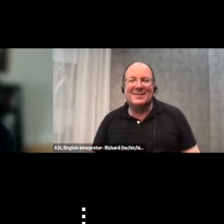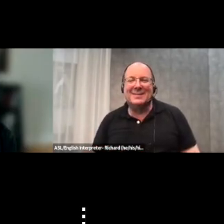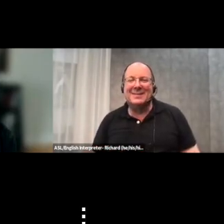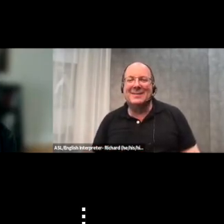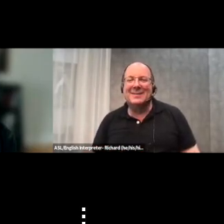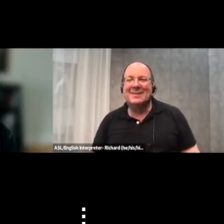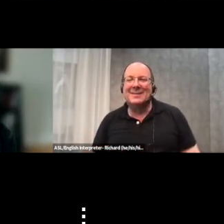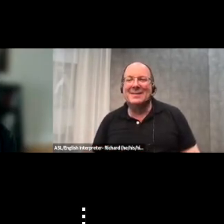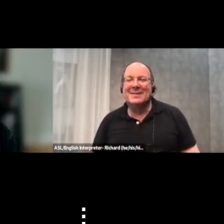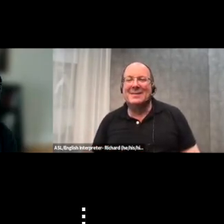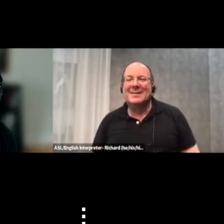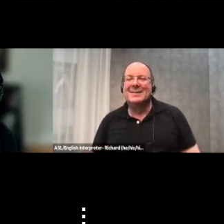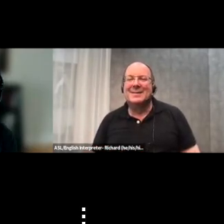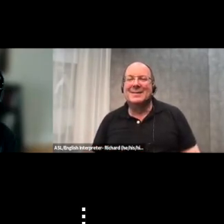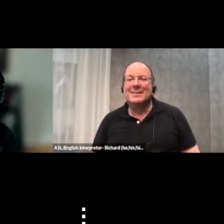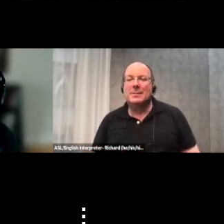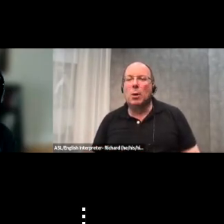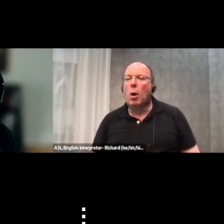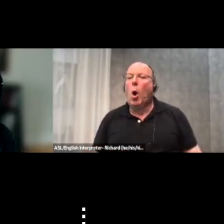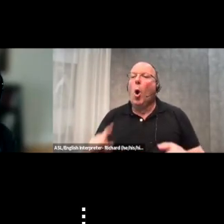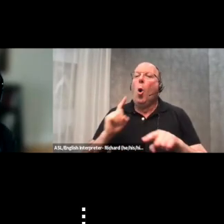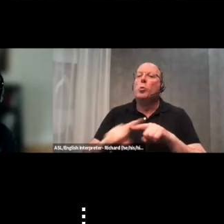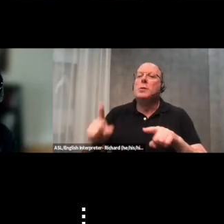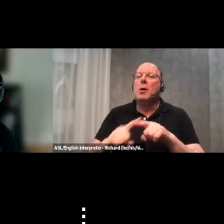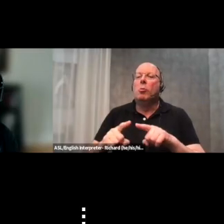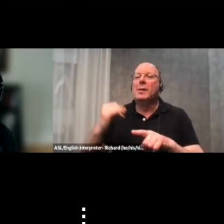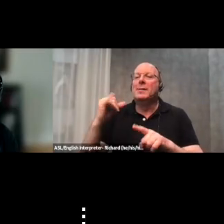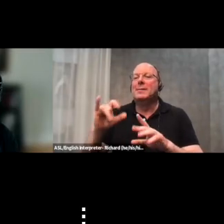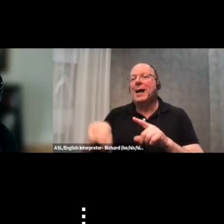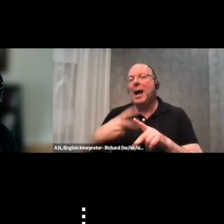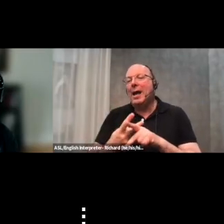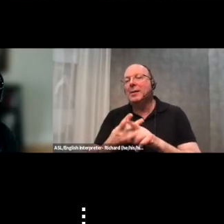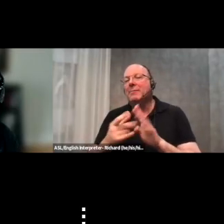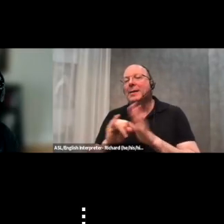Honestly, all kinds of marginalized identities, honestly. So